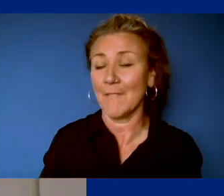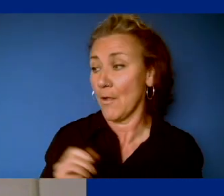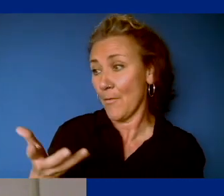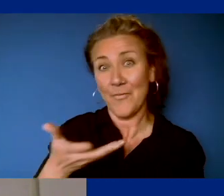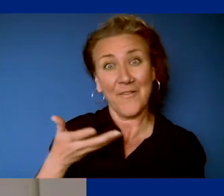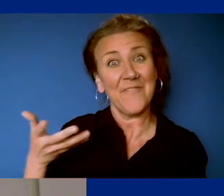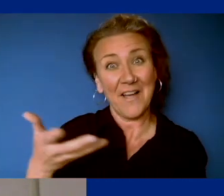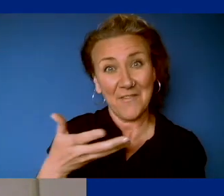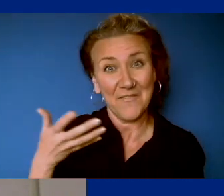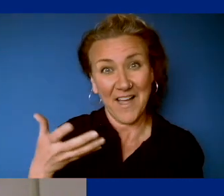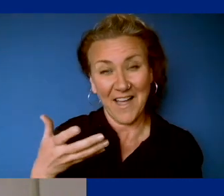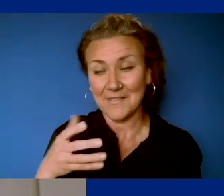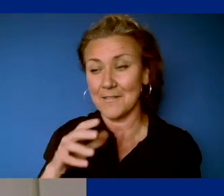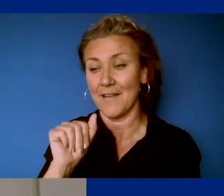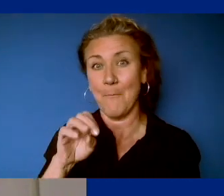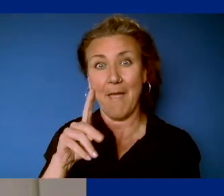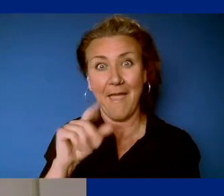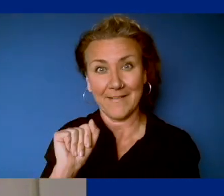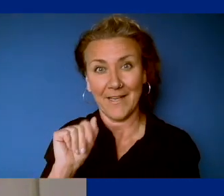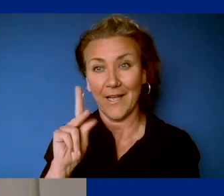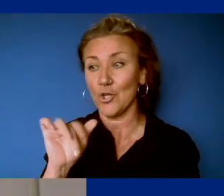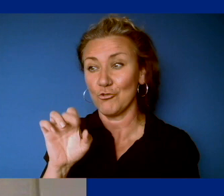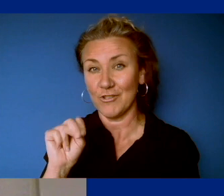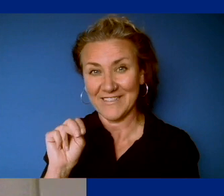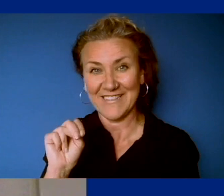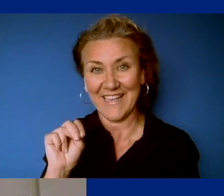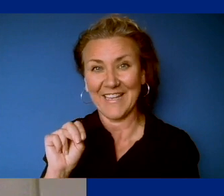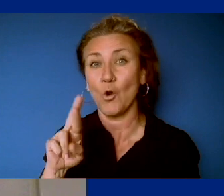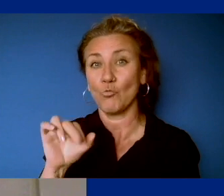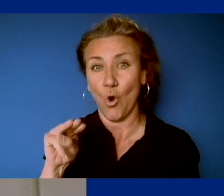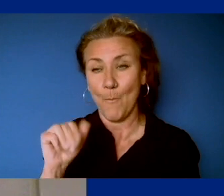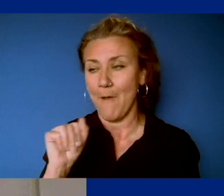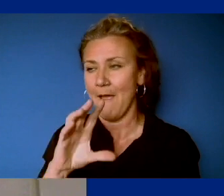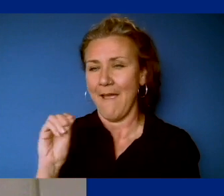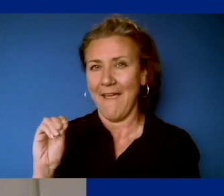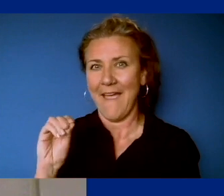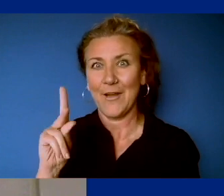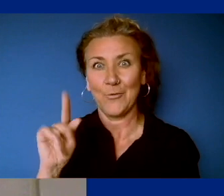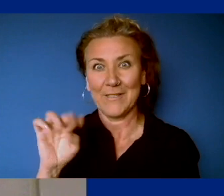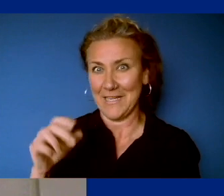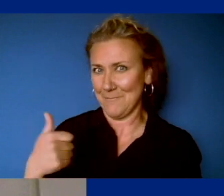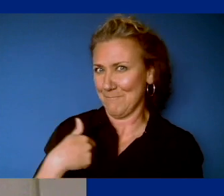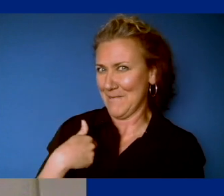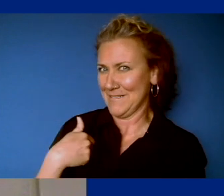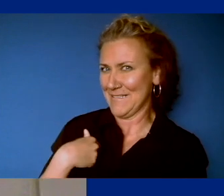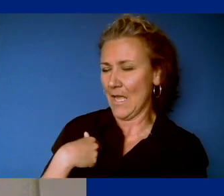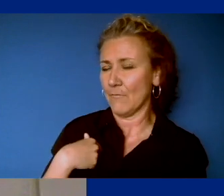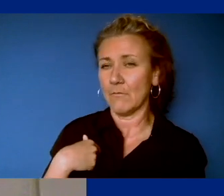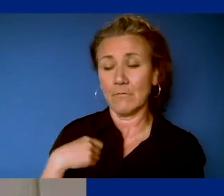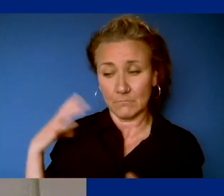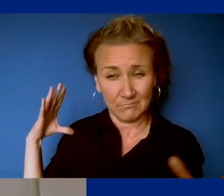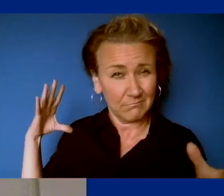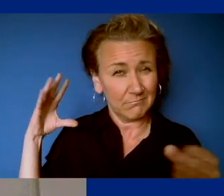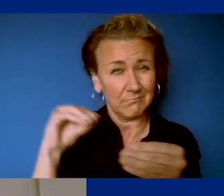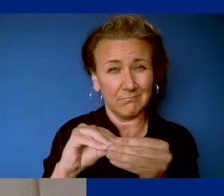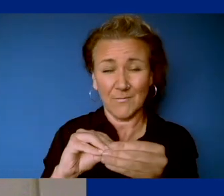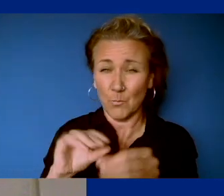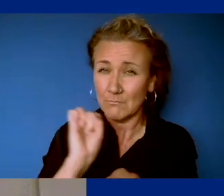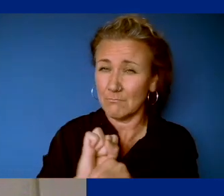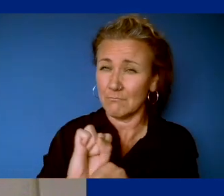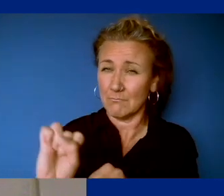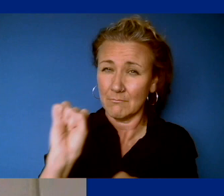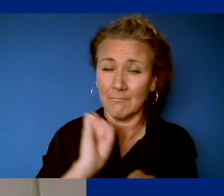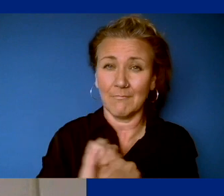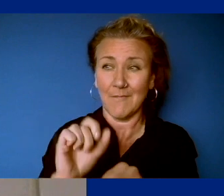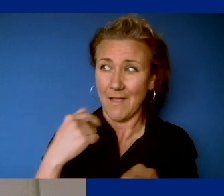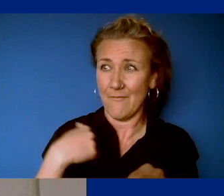Amanda Farinacci, Jeanine Ramirez, Kristen Shaughnessy, and Roma Torre, and myself have spent our entire careers telling